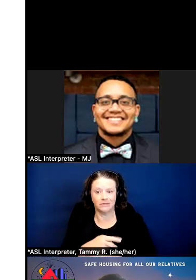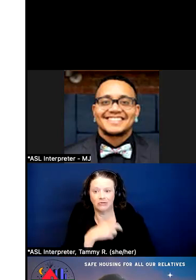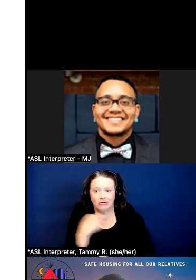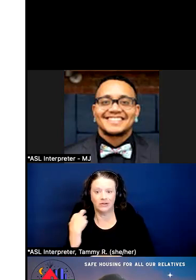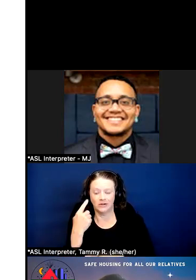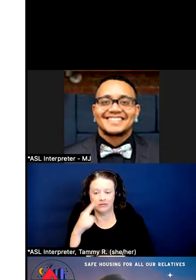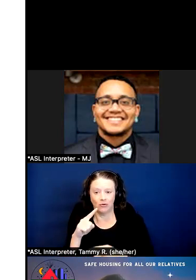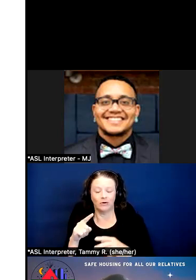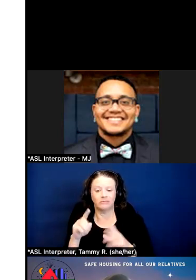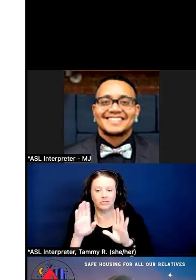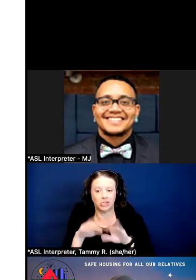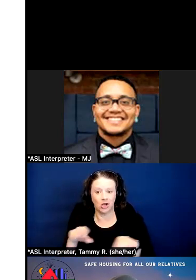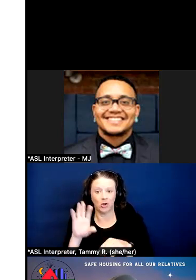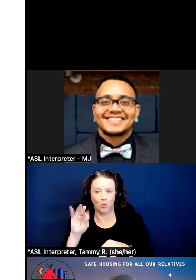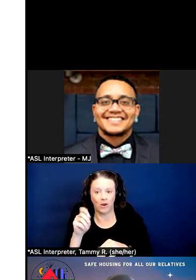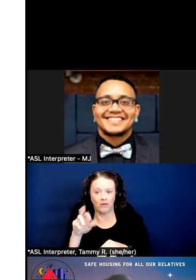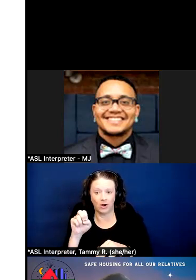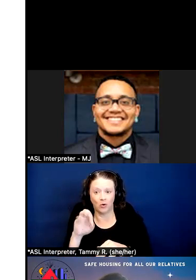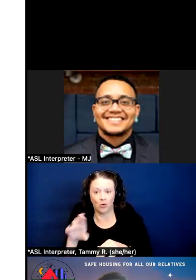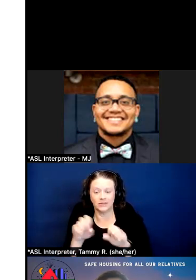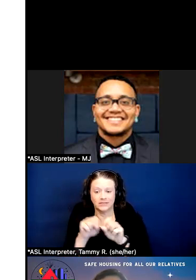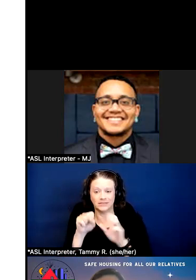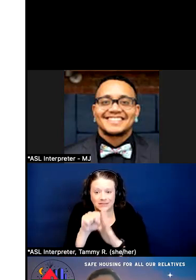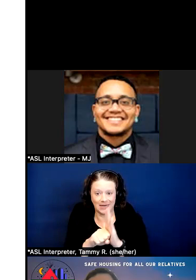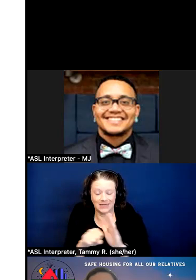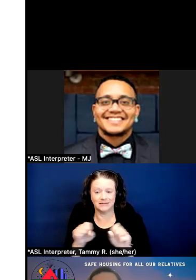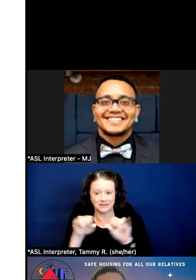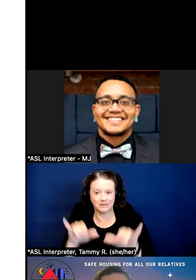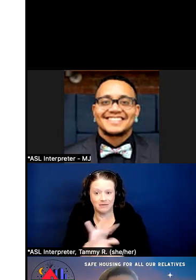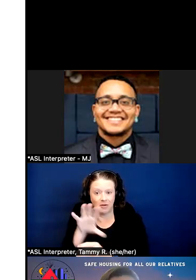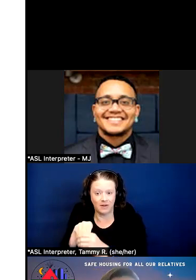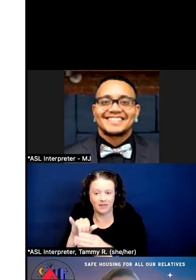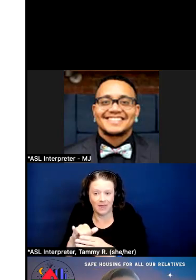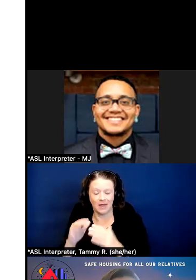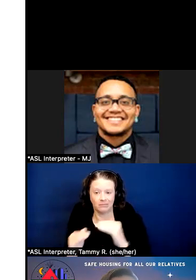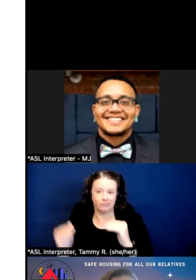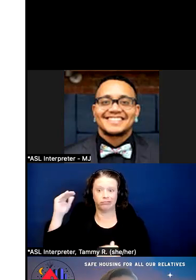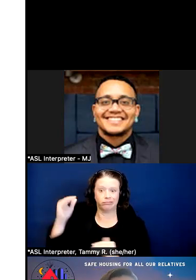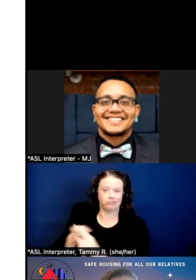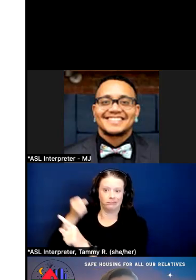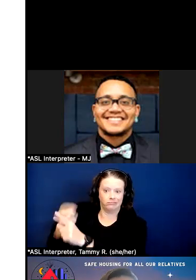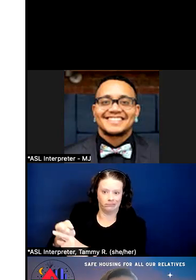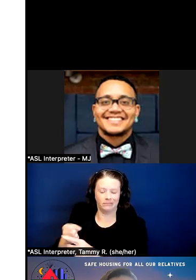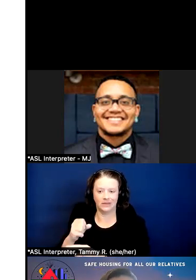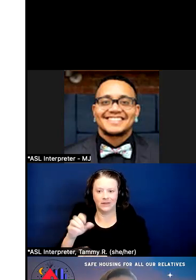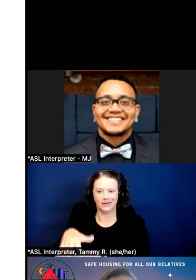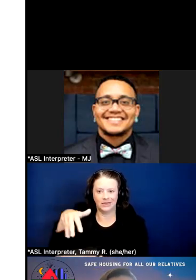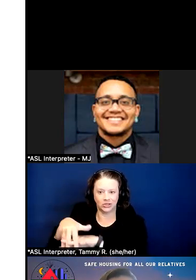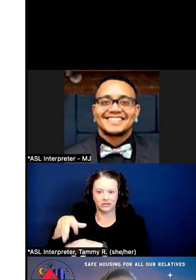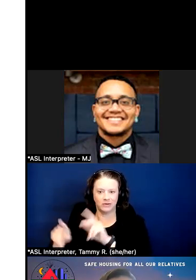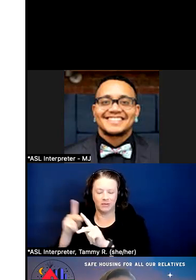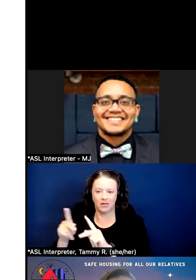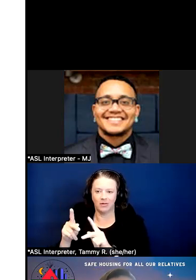state system involvement, which disparately impacts Indigenous individuals in general, unhoused or not